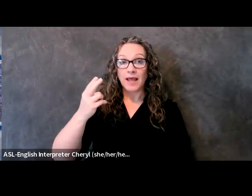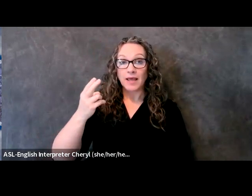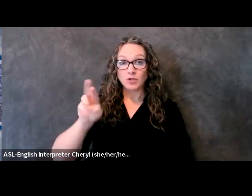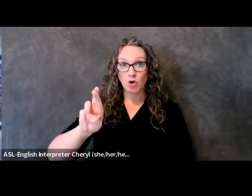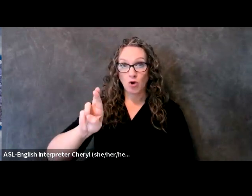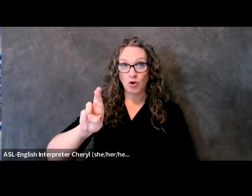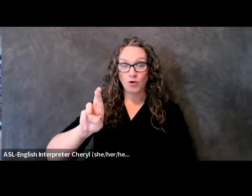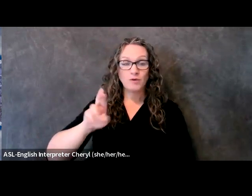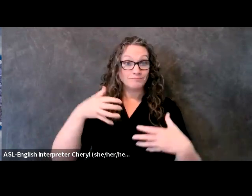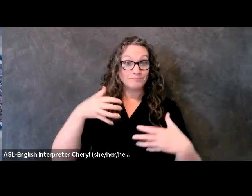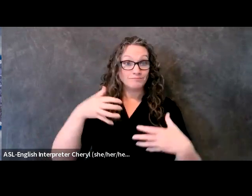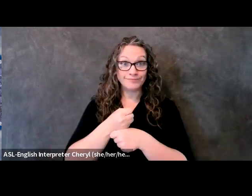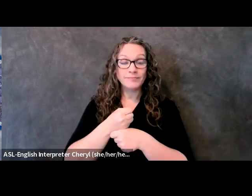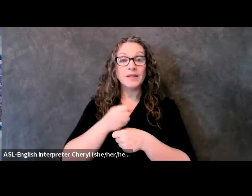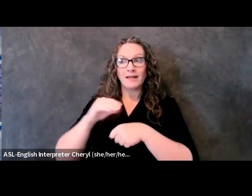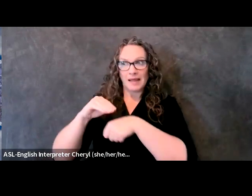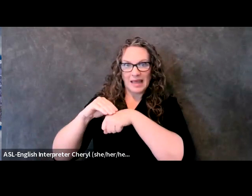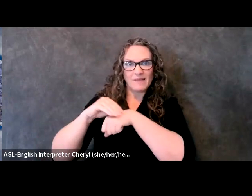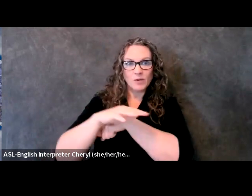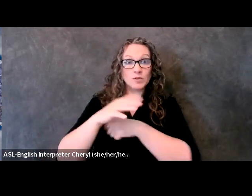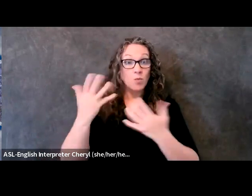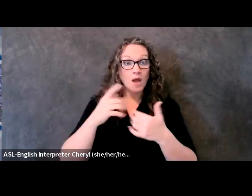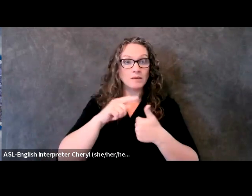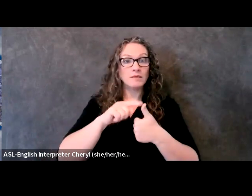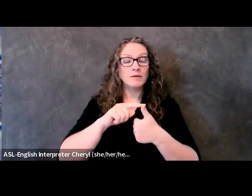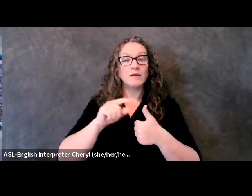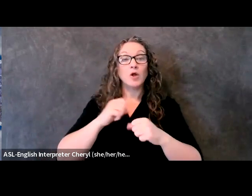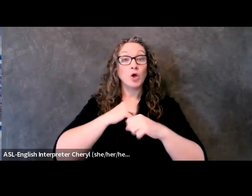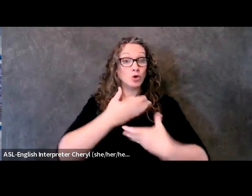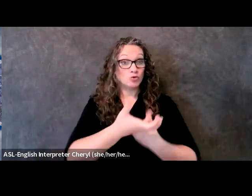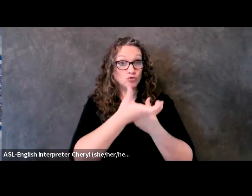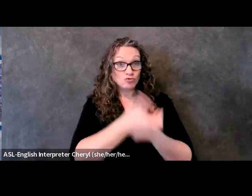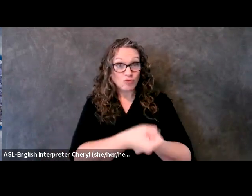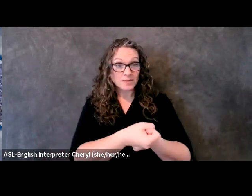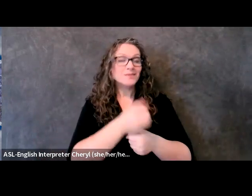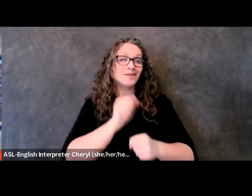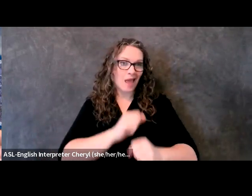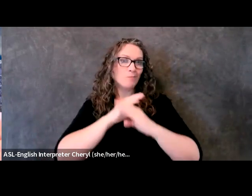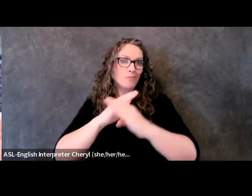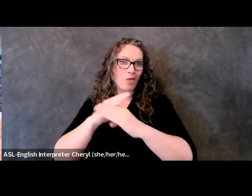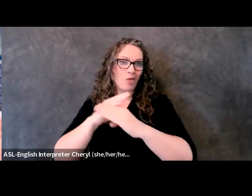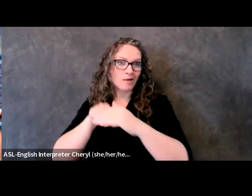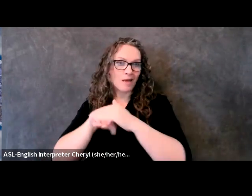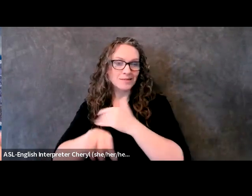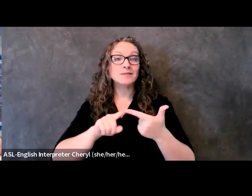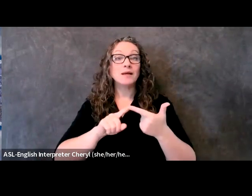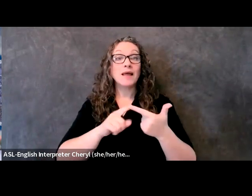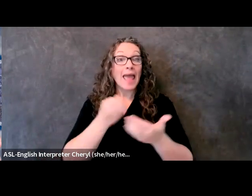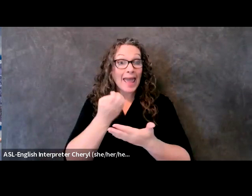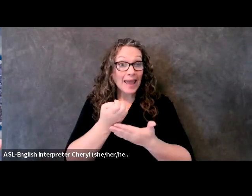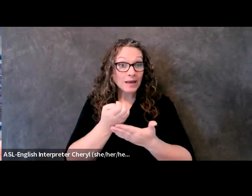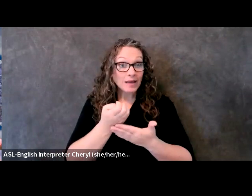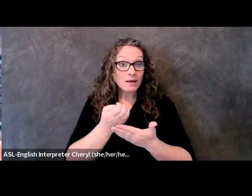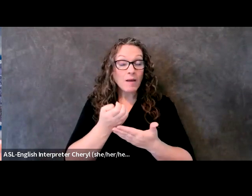TEICHR. Those influencers are trust that get in the way of getting access, economics get in the way of